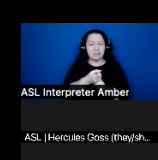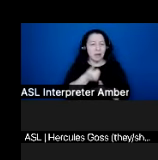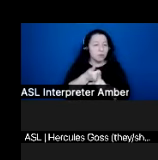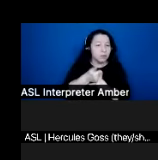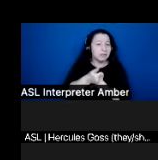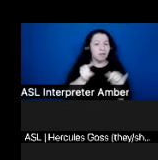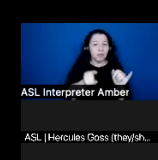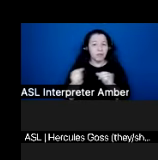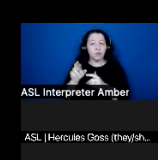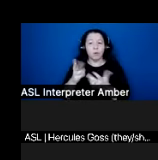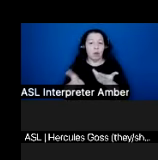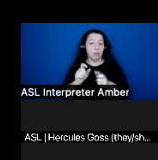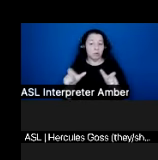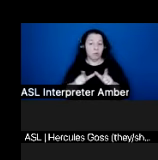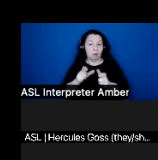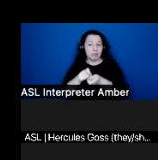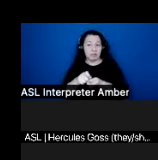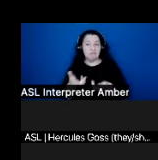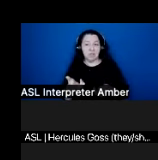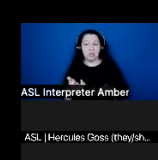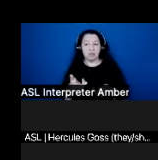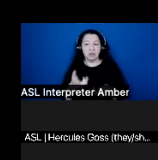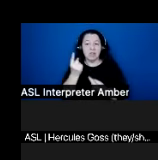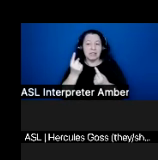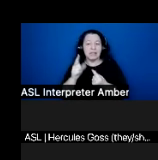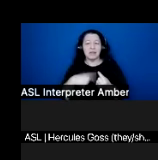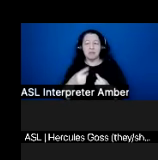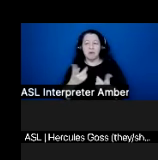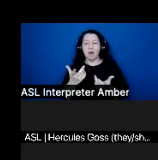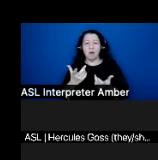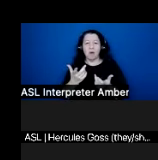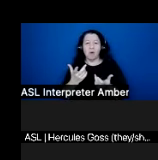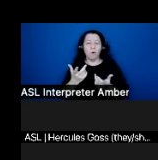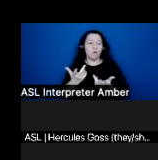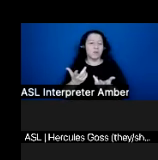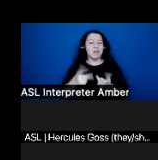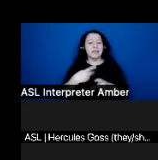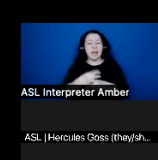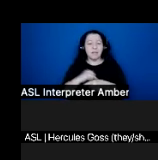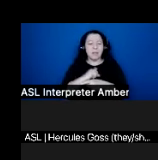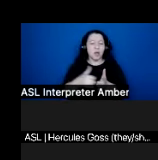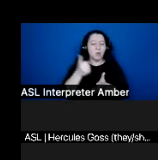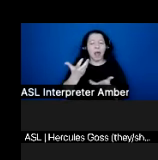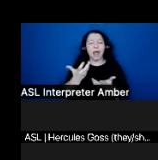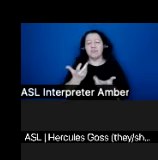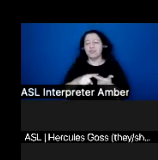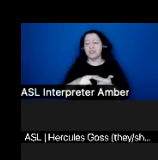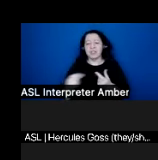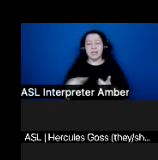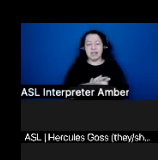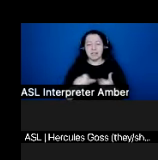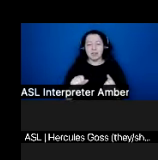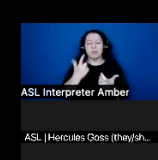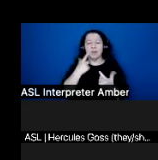specifically. Thinking a little bit about like extractive industries, right? Elimination of lands,